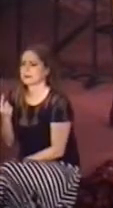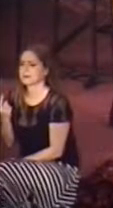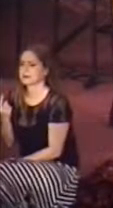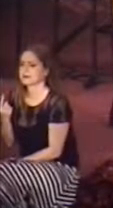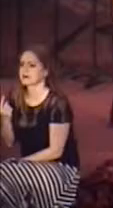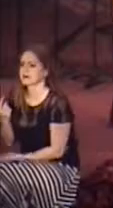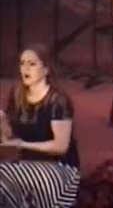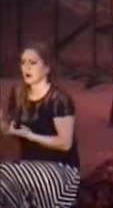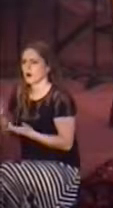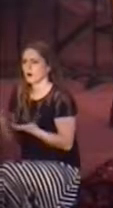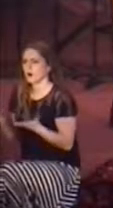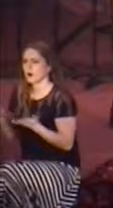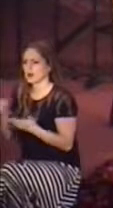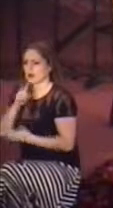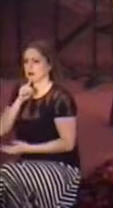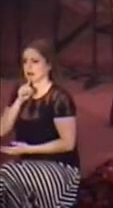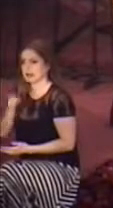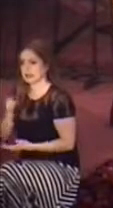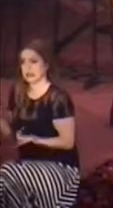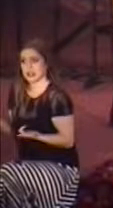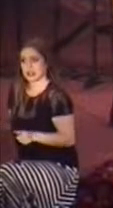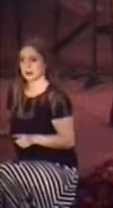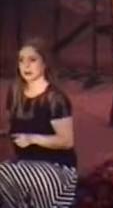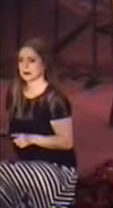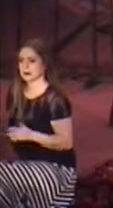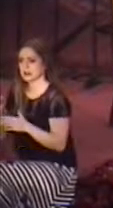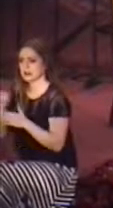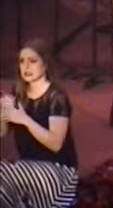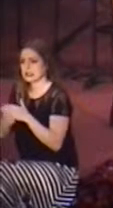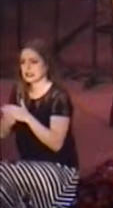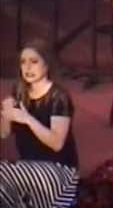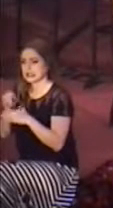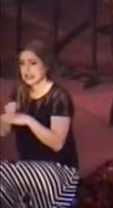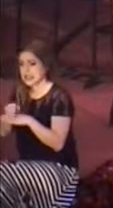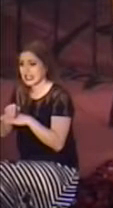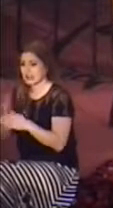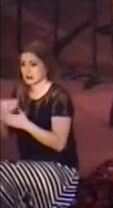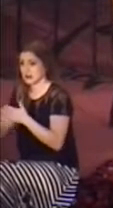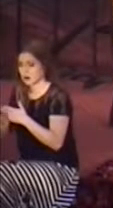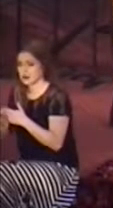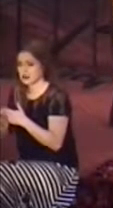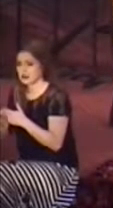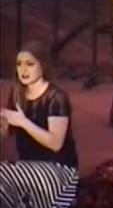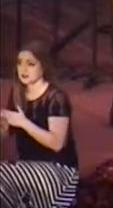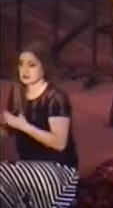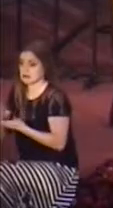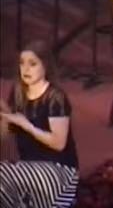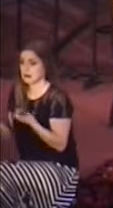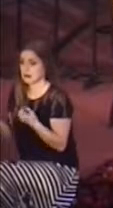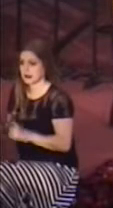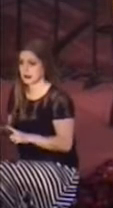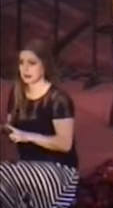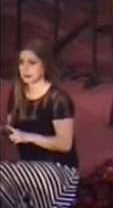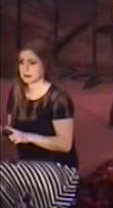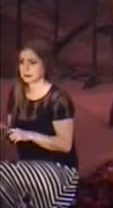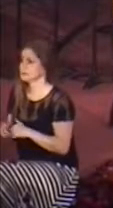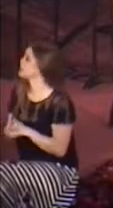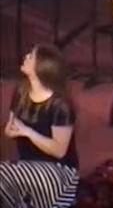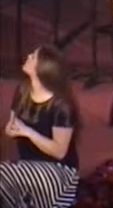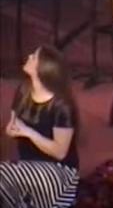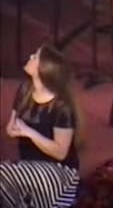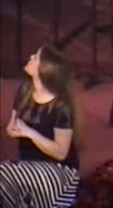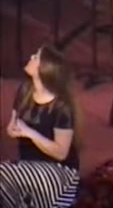What really happened the night He was born? Because something actually did happen according to this passage. So turn